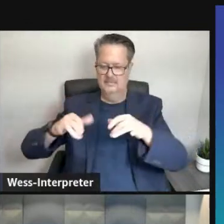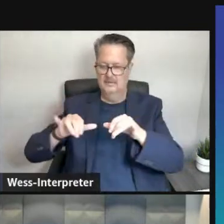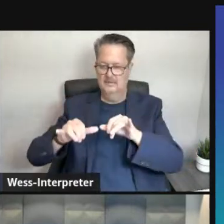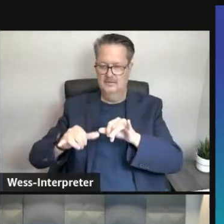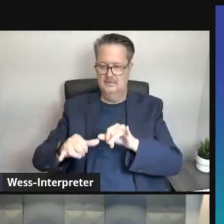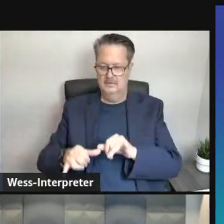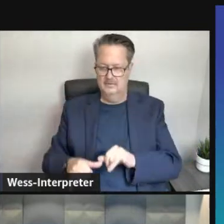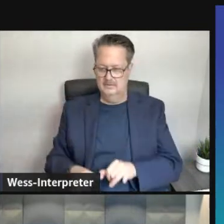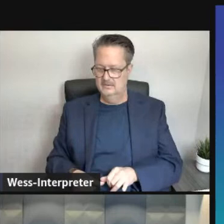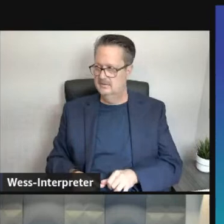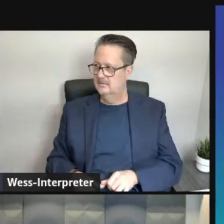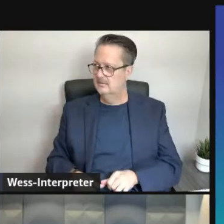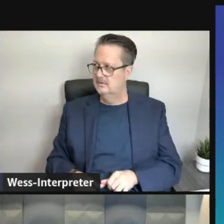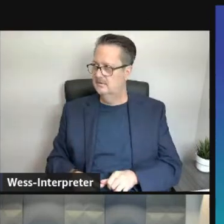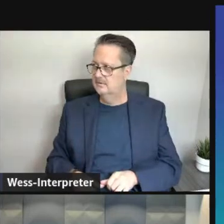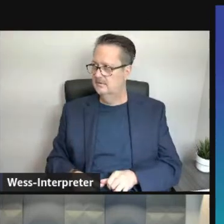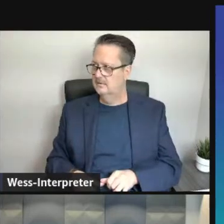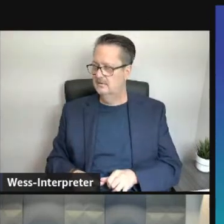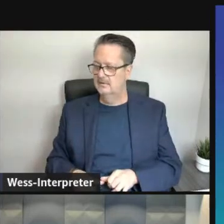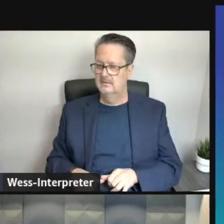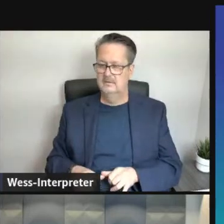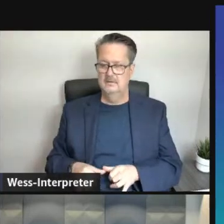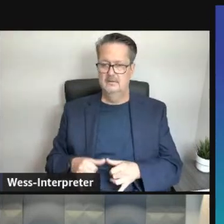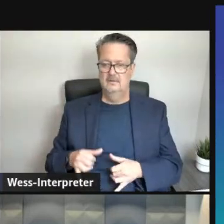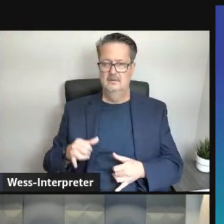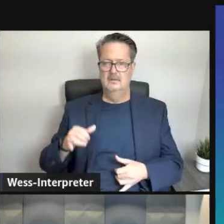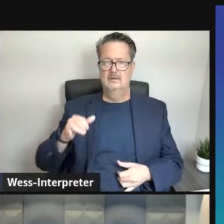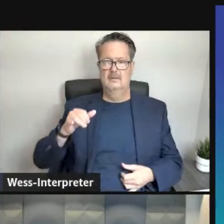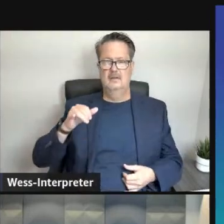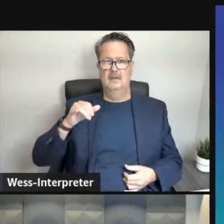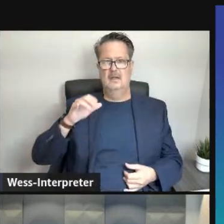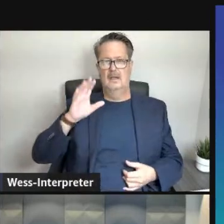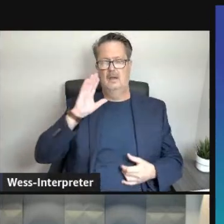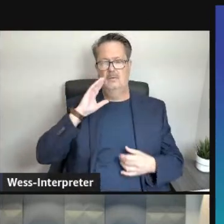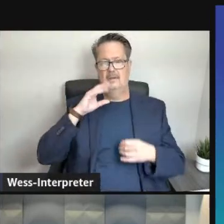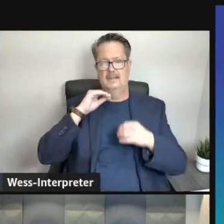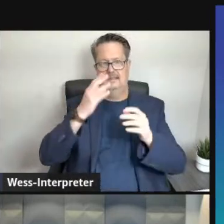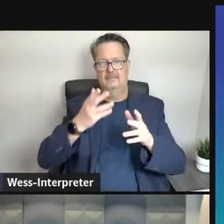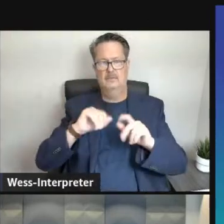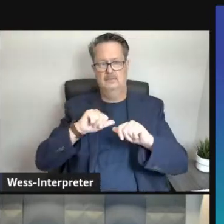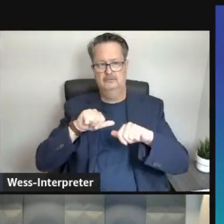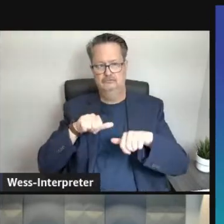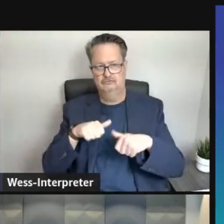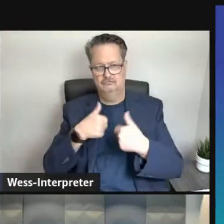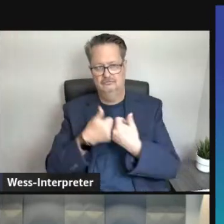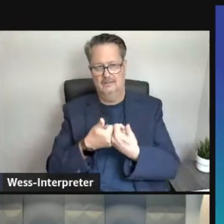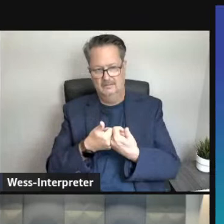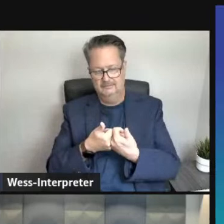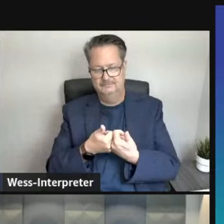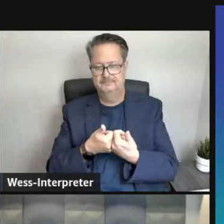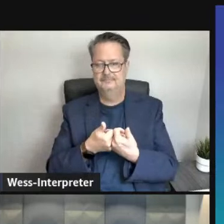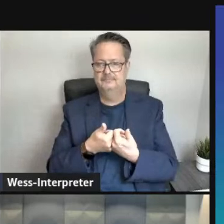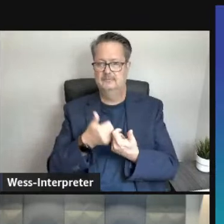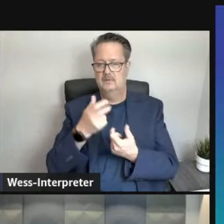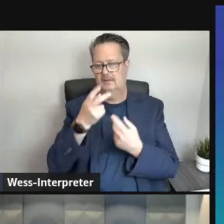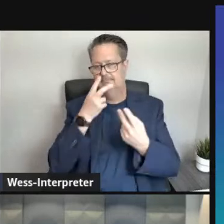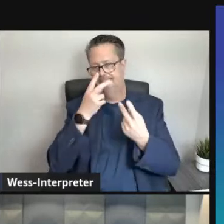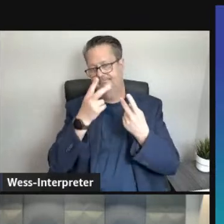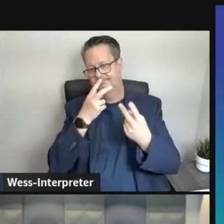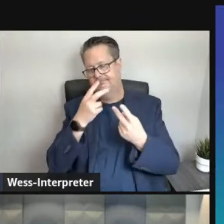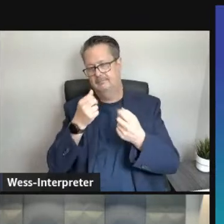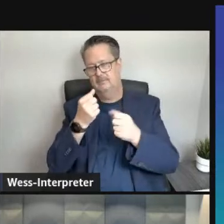AWS. So today I would like to go through some customer scenario and the challenges. So you can see